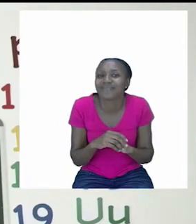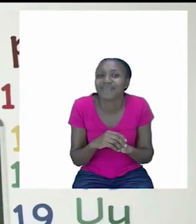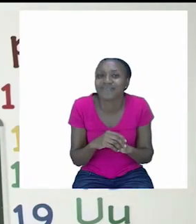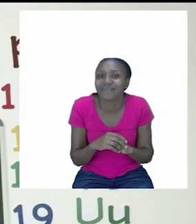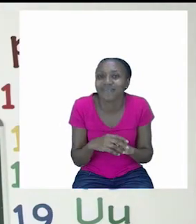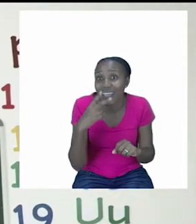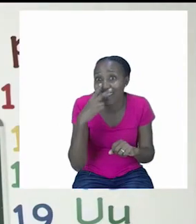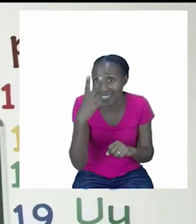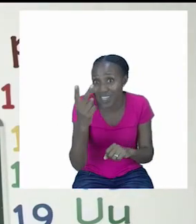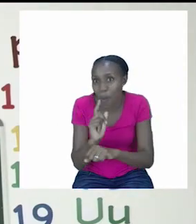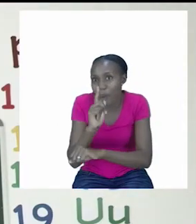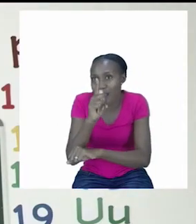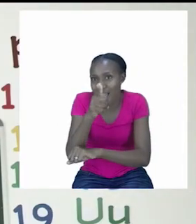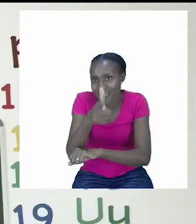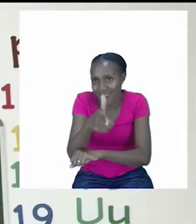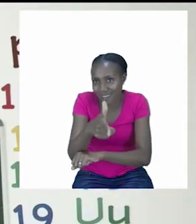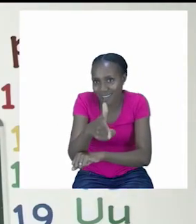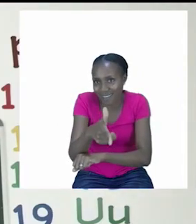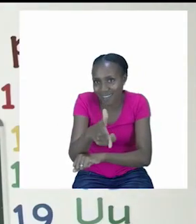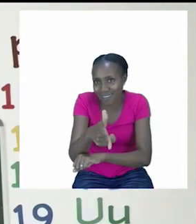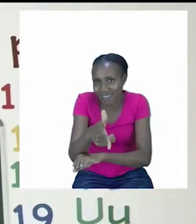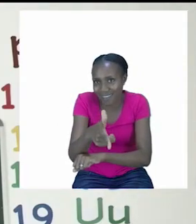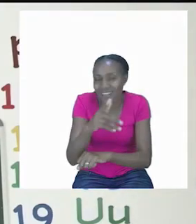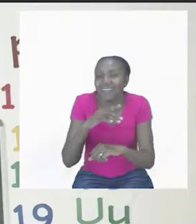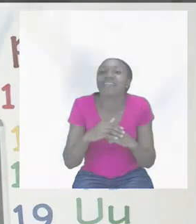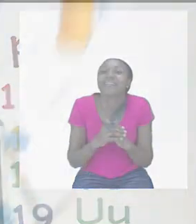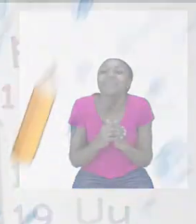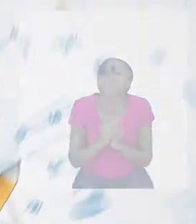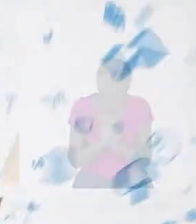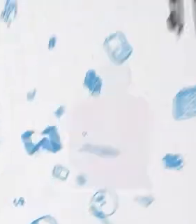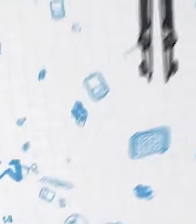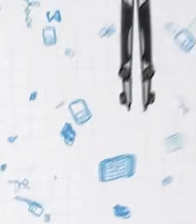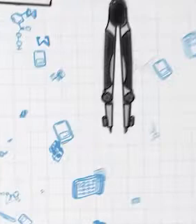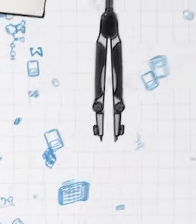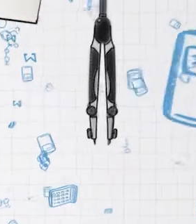just now when you are done with your exercise.